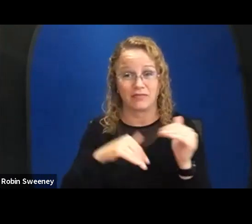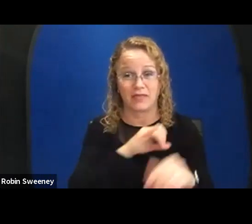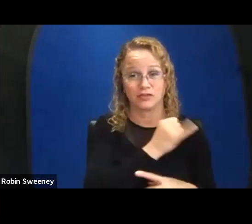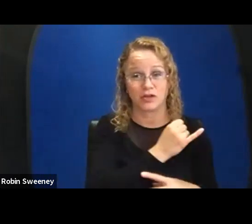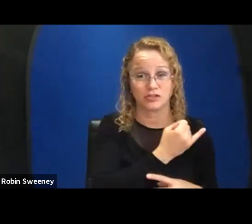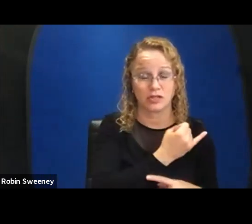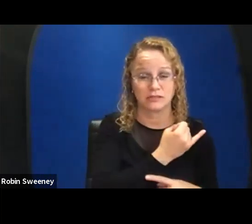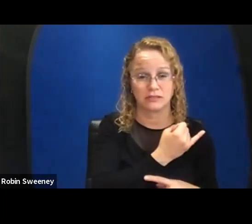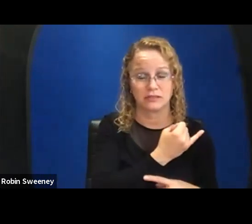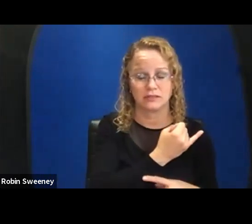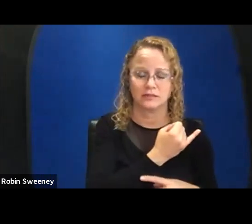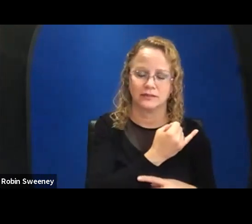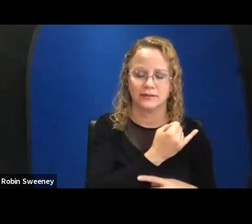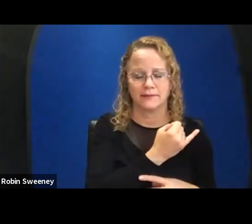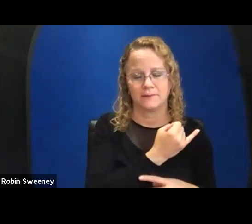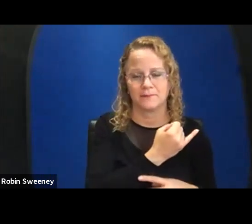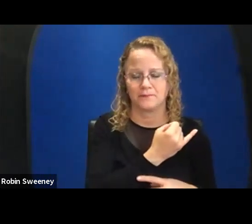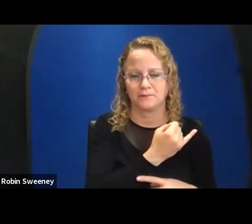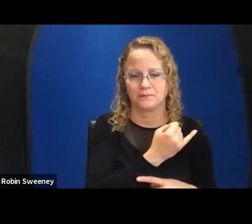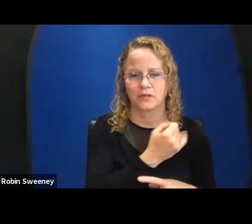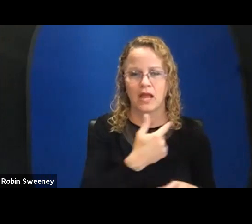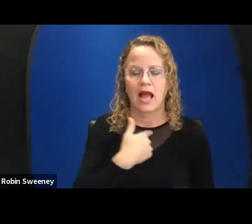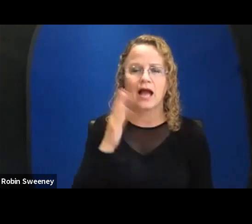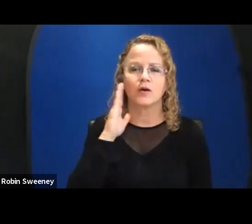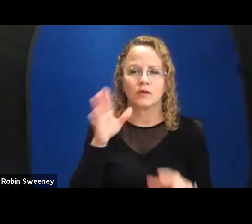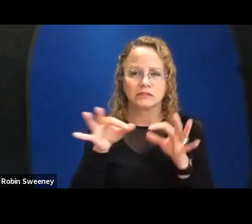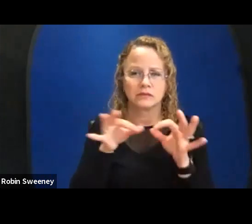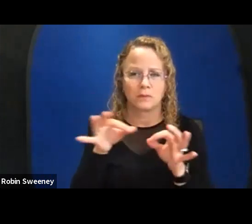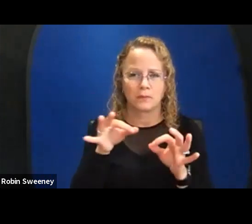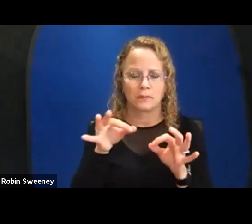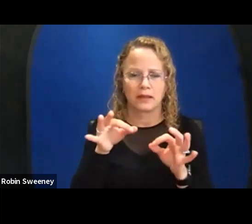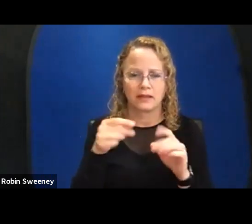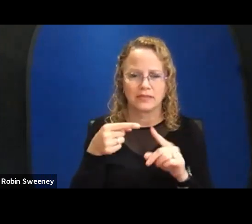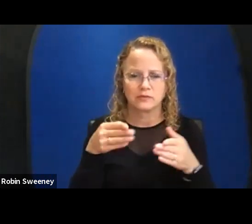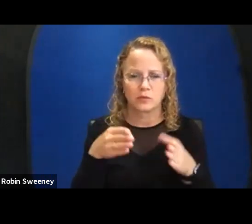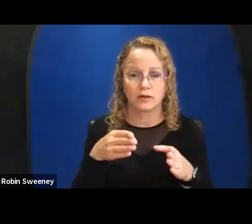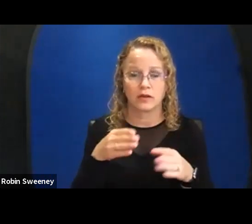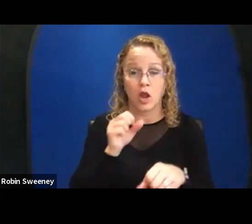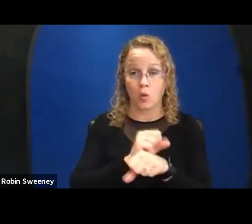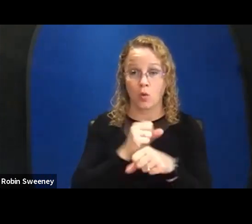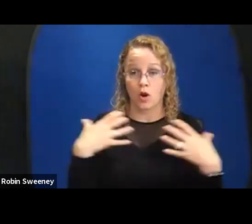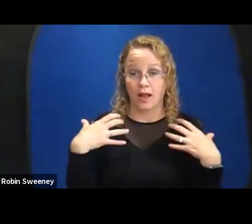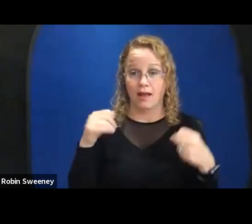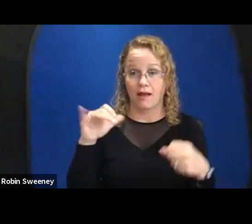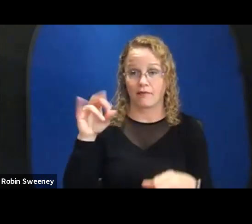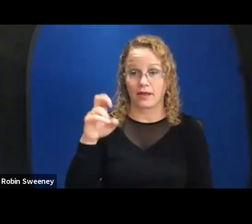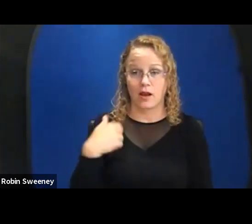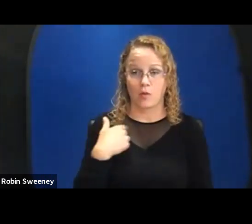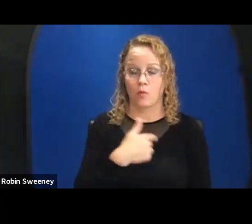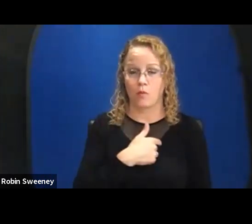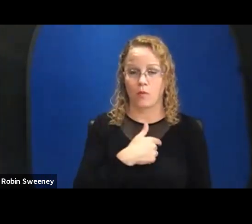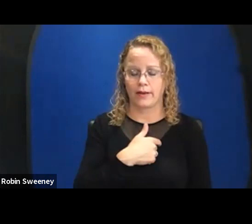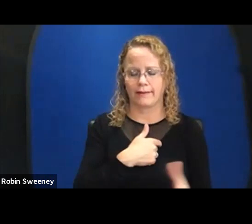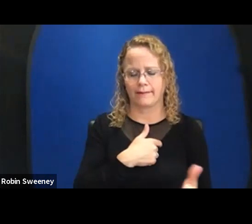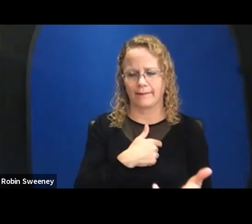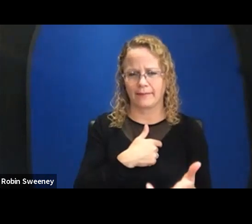vaccine? And I will put it this way. So working in healthcare, we're not, I think